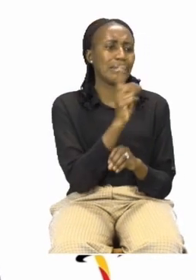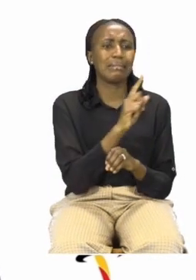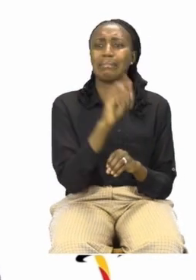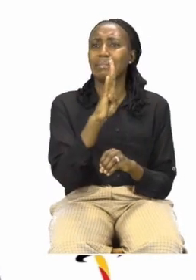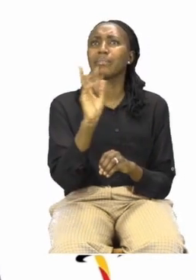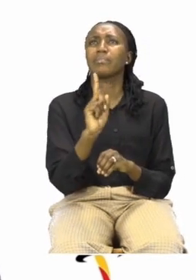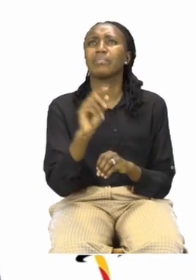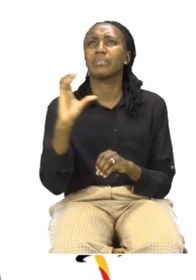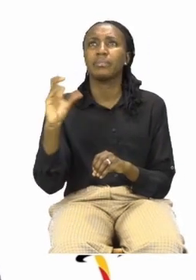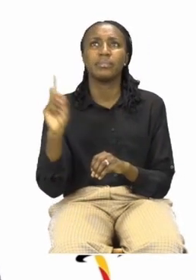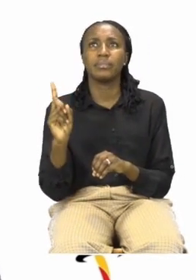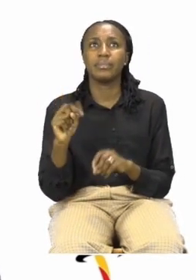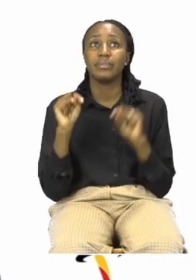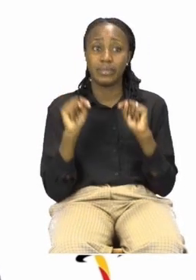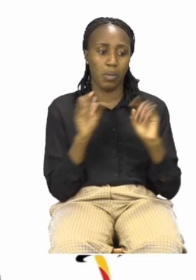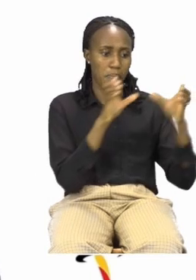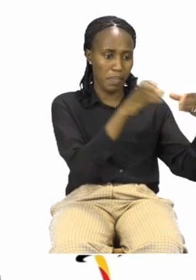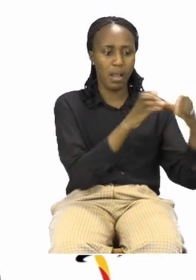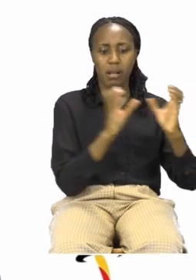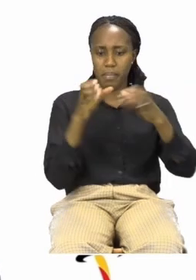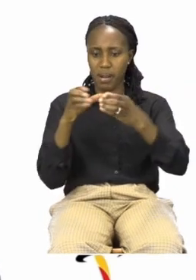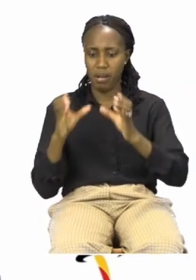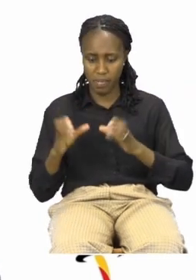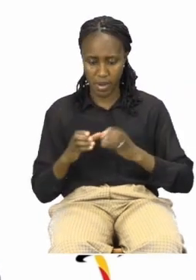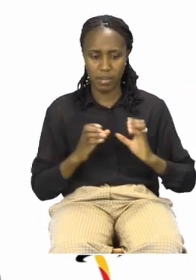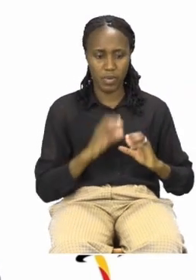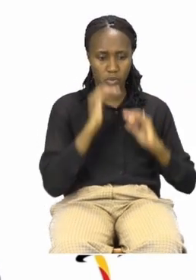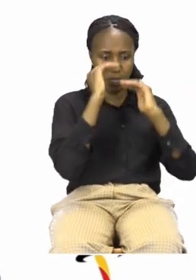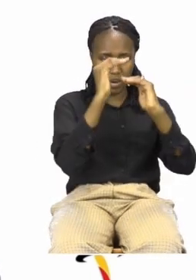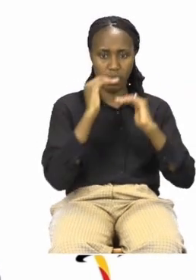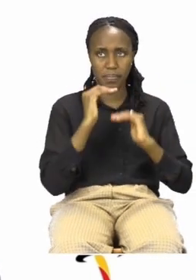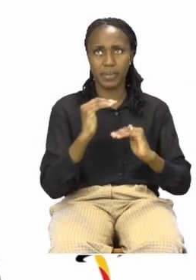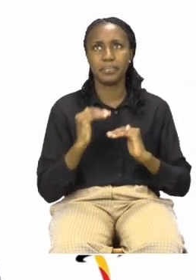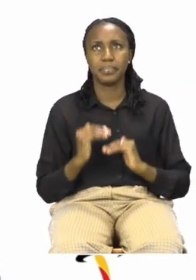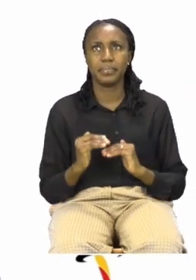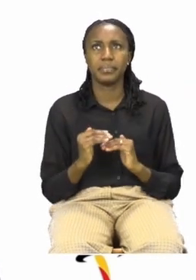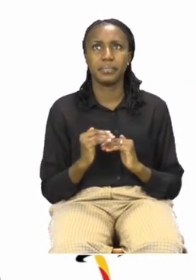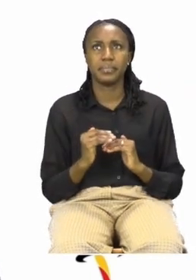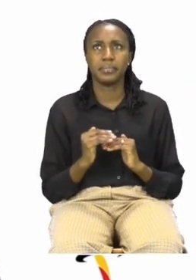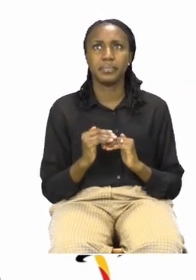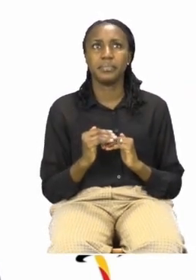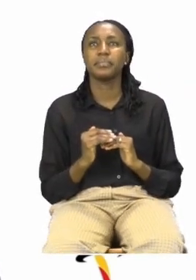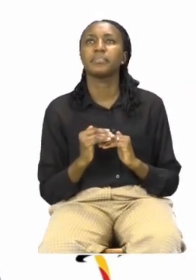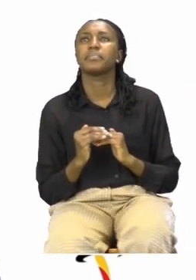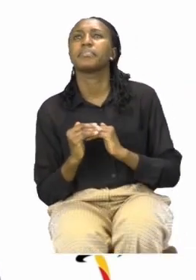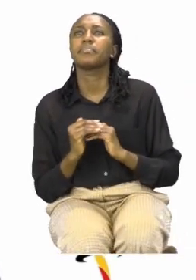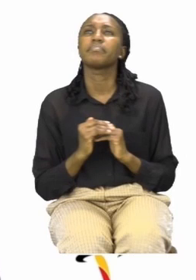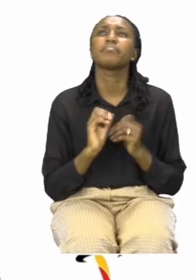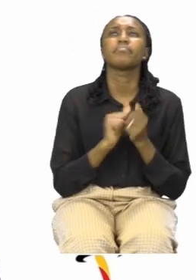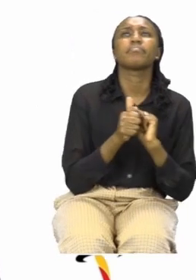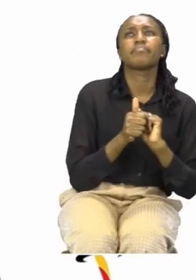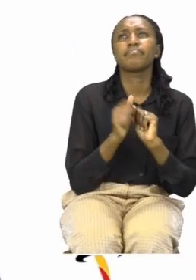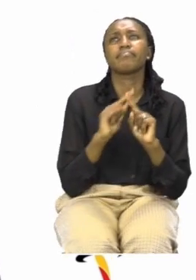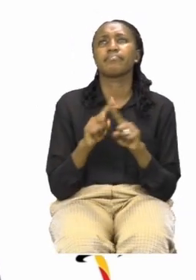C. So with the categorization of sports code, we classified sports code into certain areas. The first area being the national sports code, And